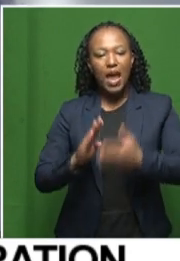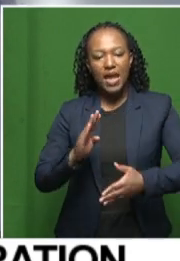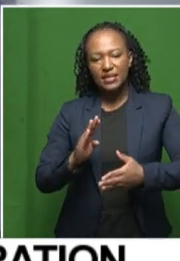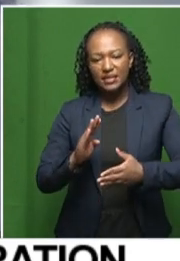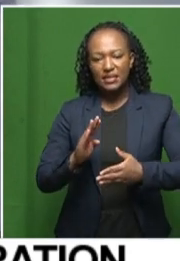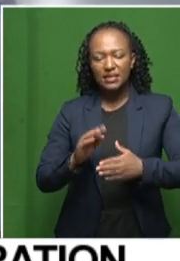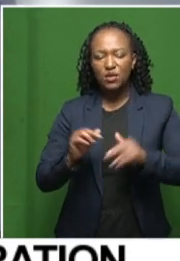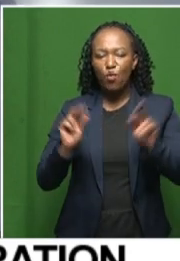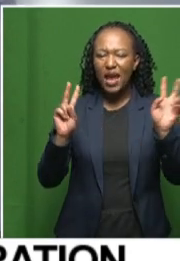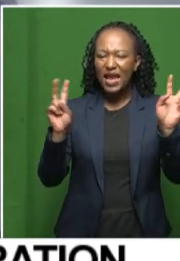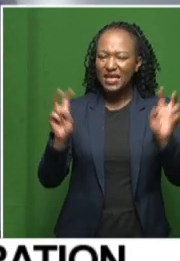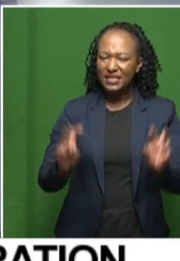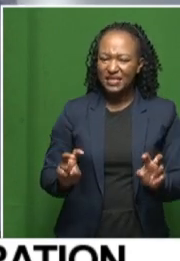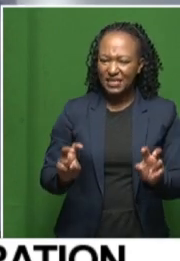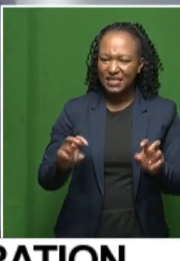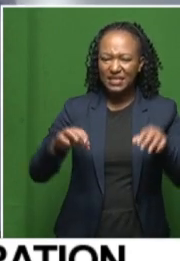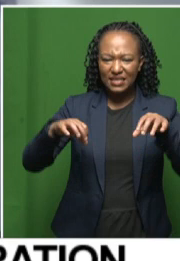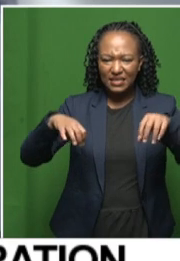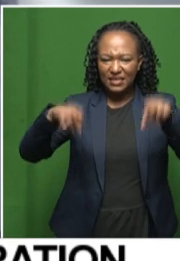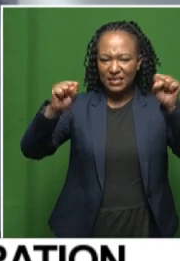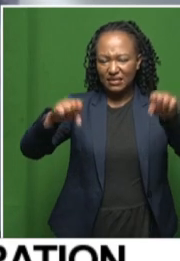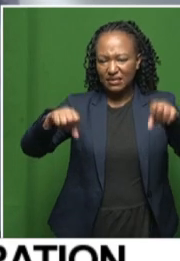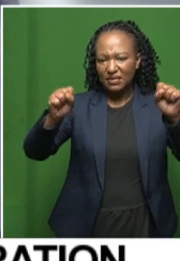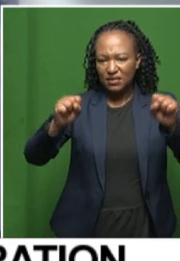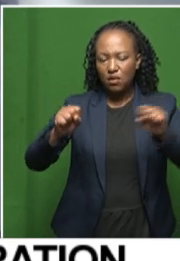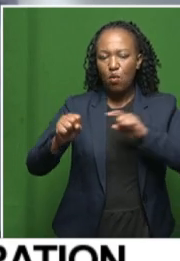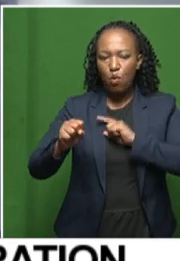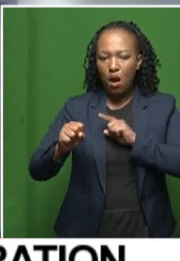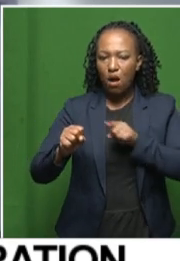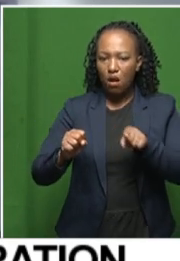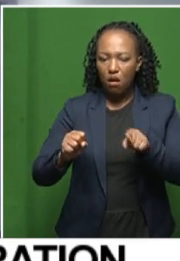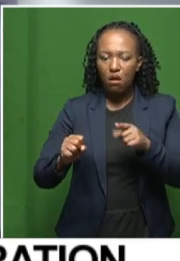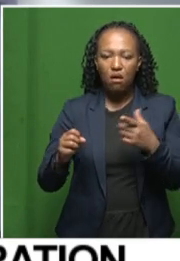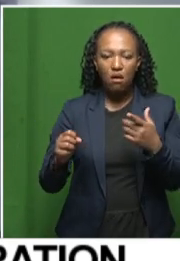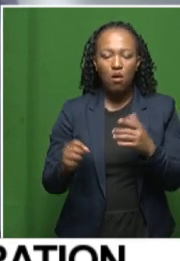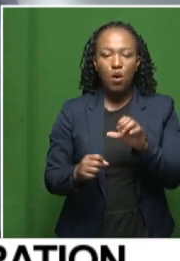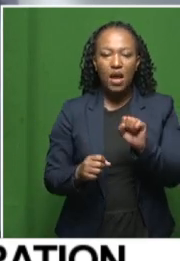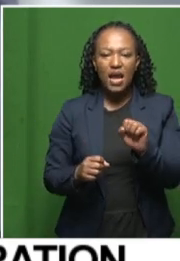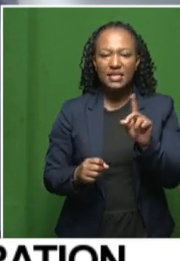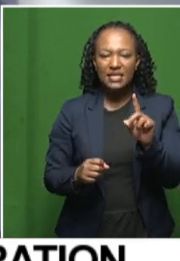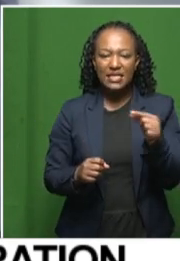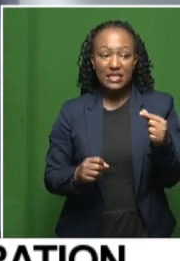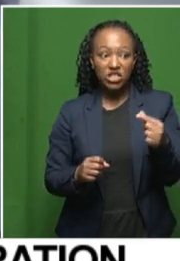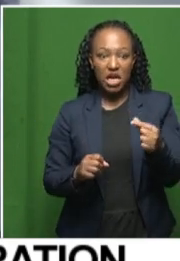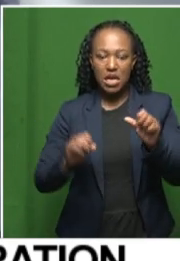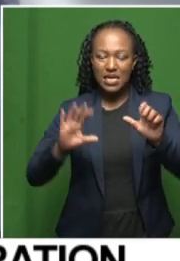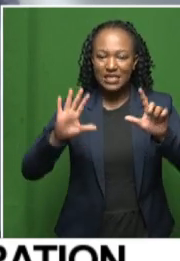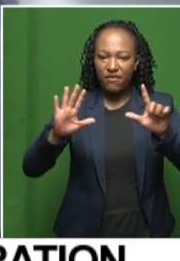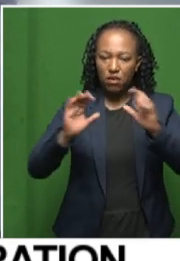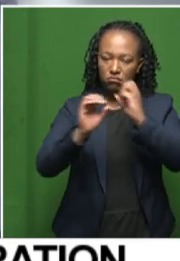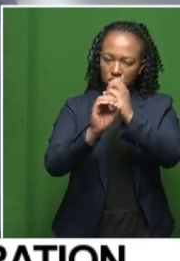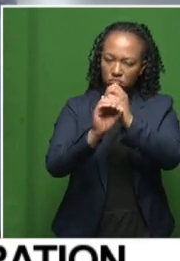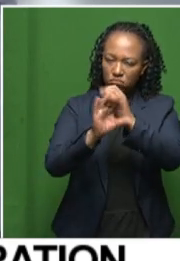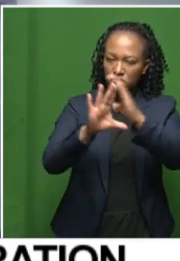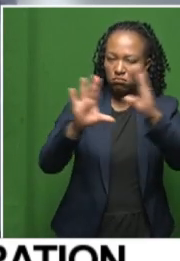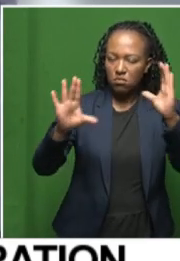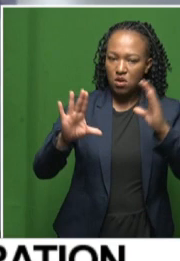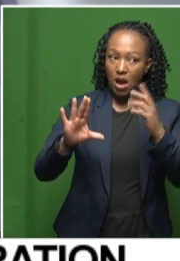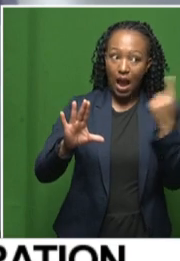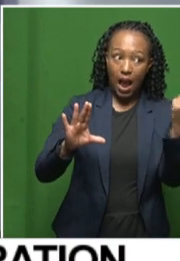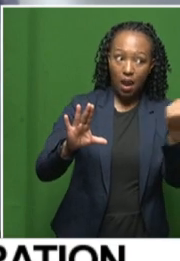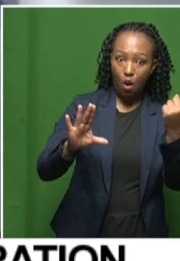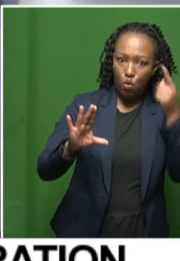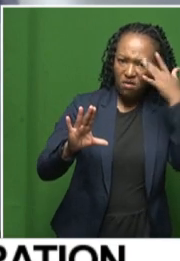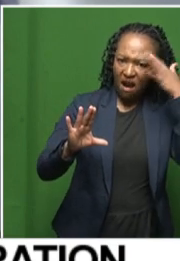poverty, as they cannot individually meet the SDG 7 vision each on their own.